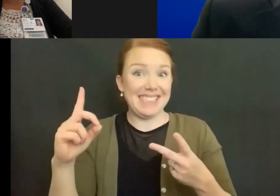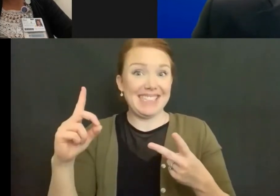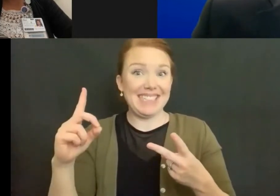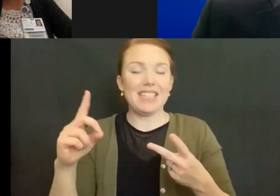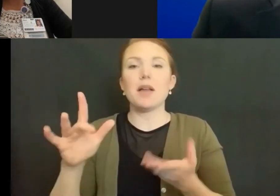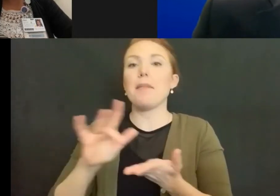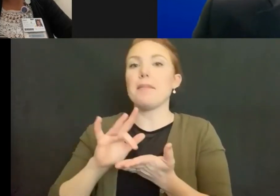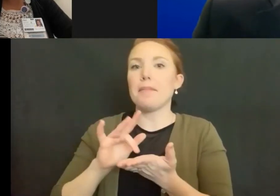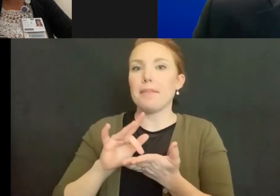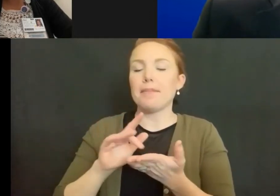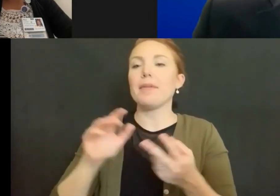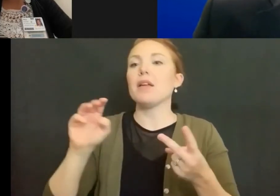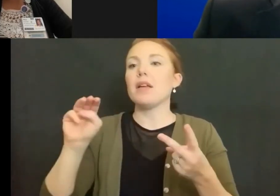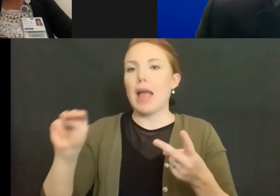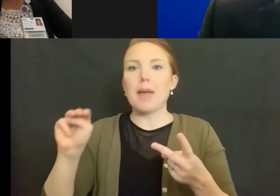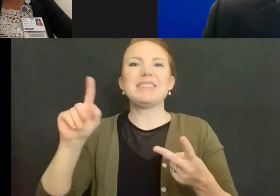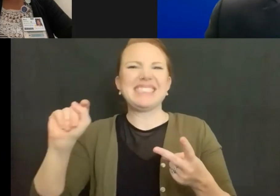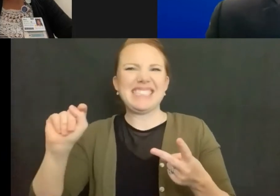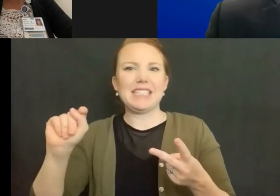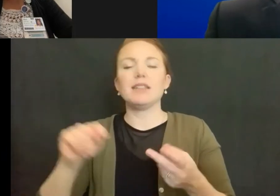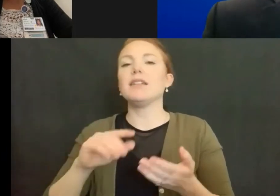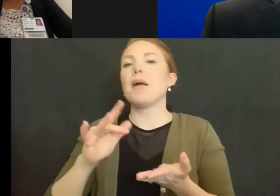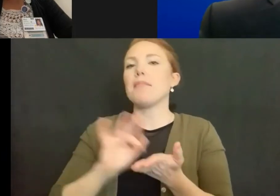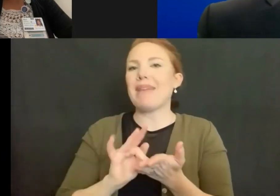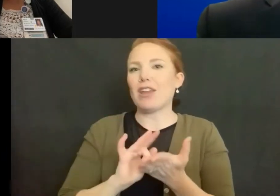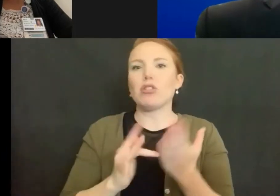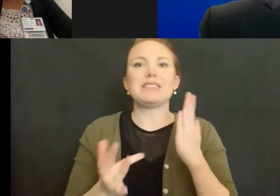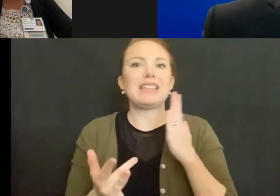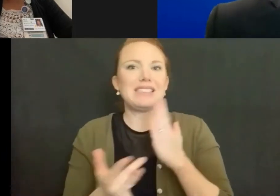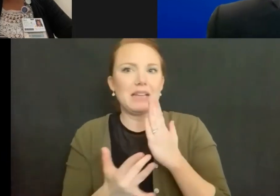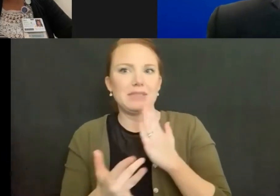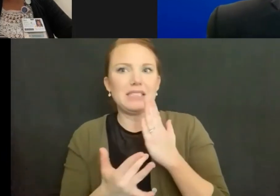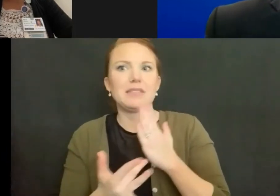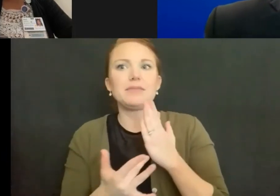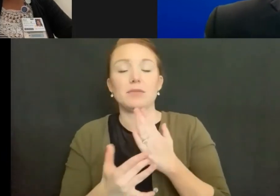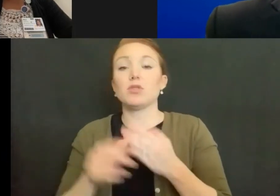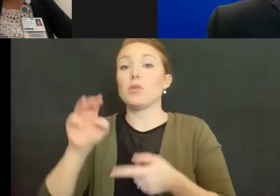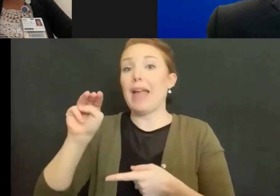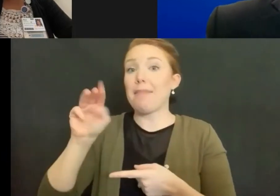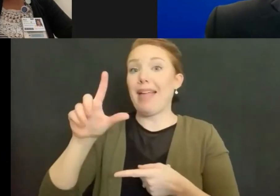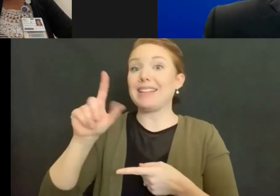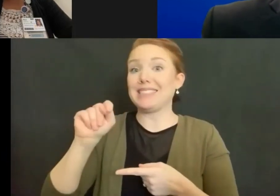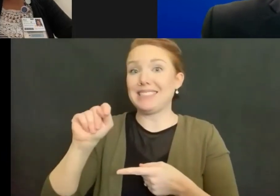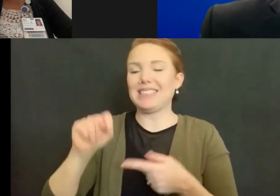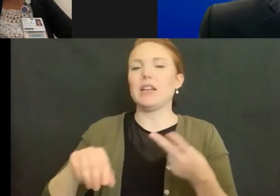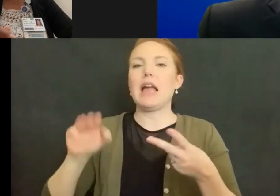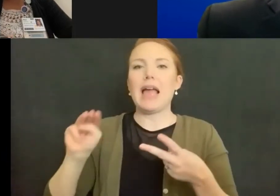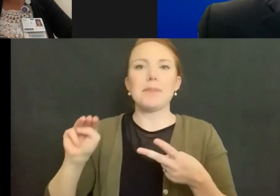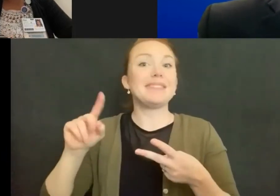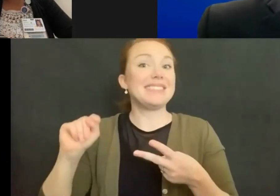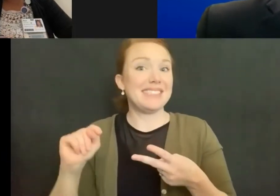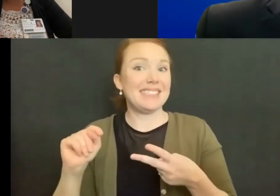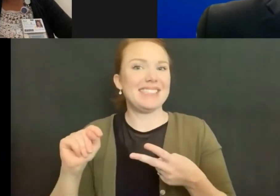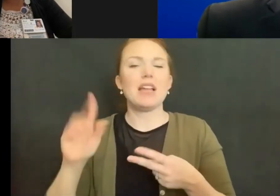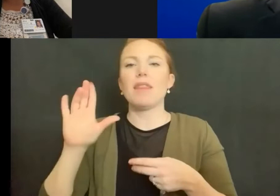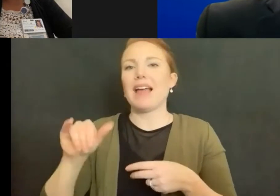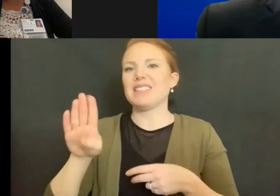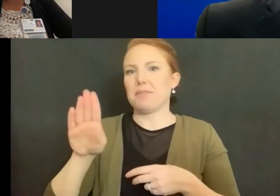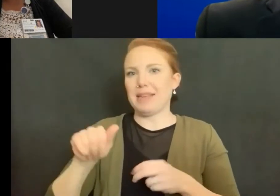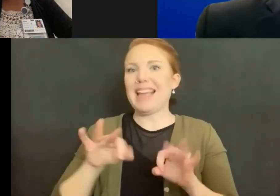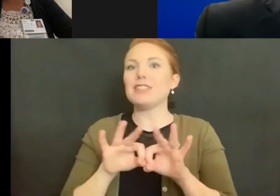medical technologies. So Okay, when MLT or say tech, MT? MT is a bachelor